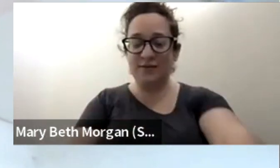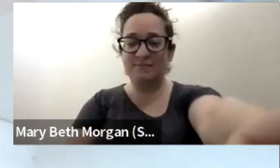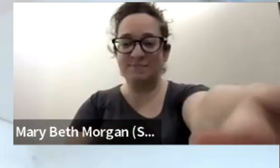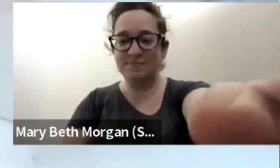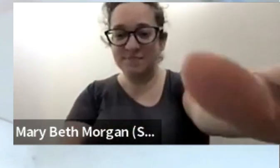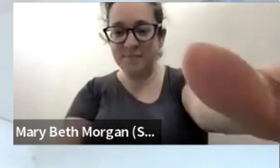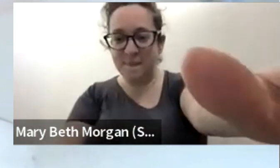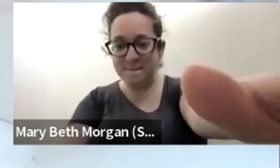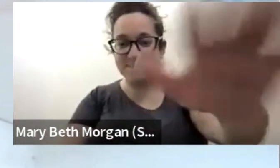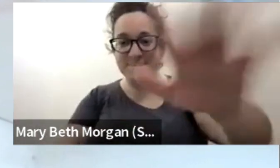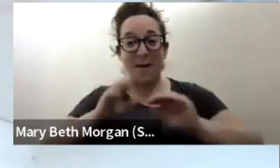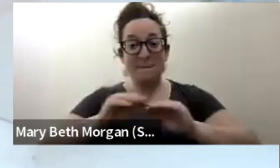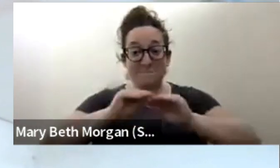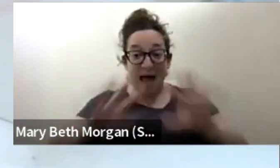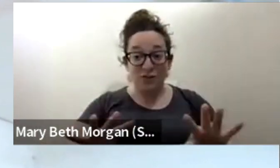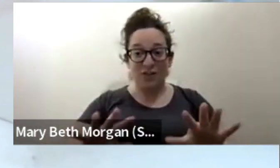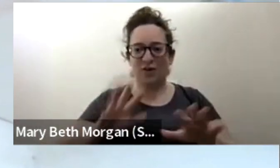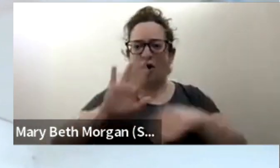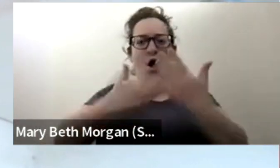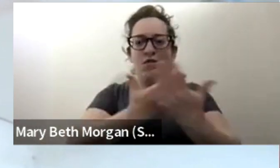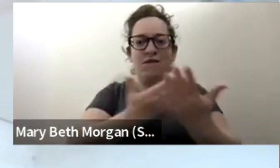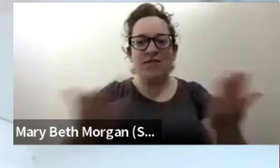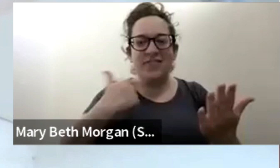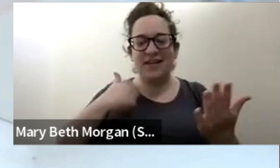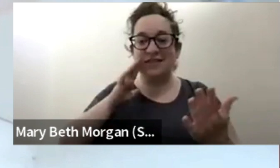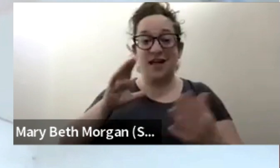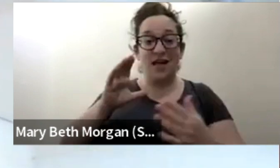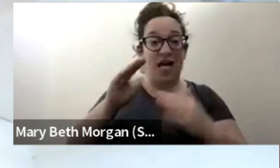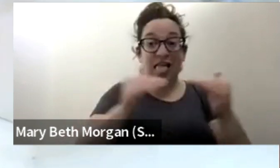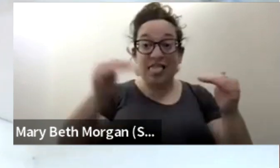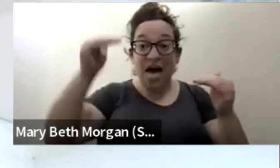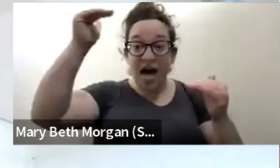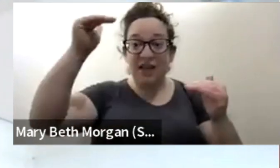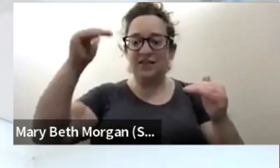gender, magic, and